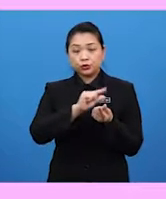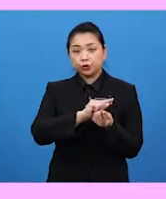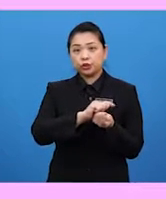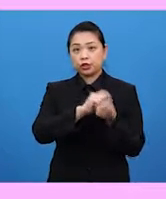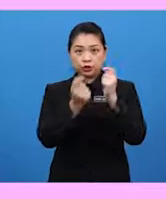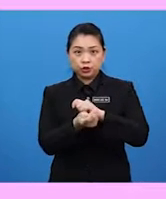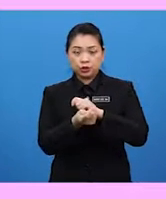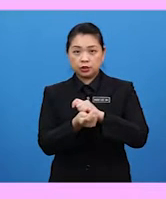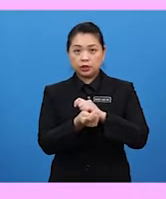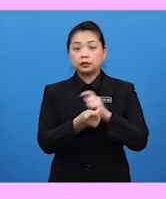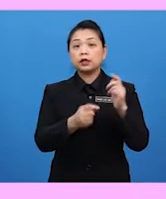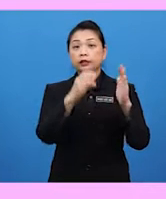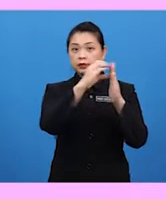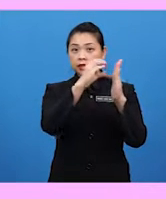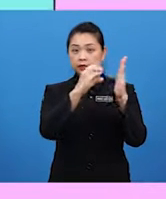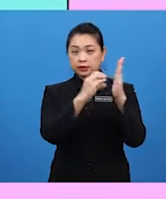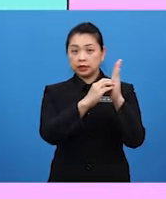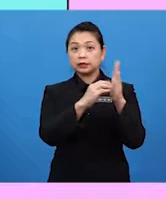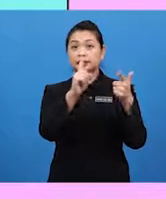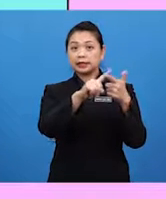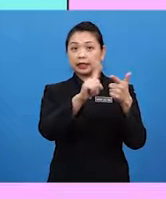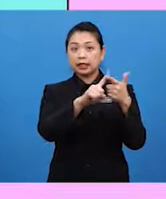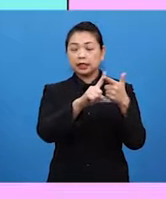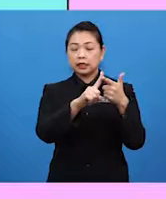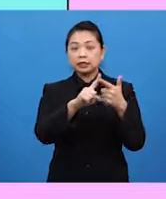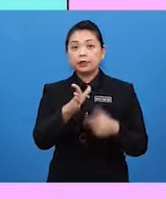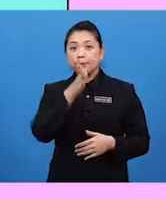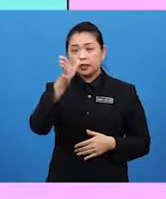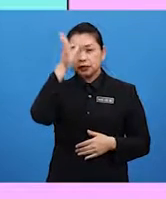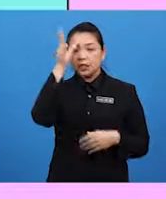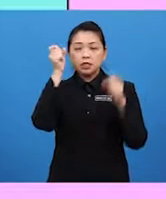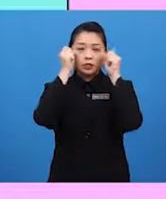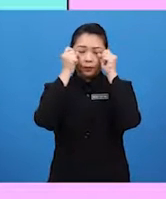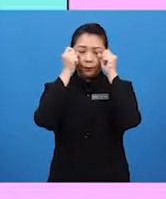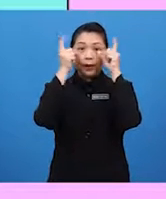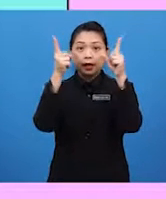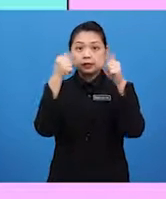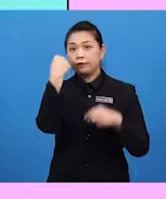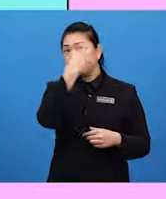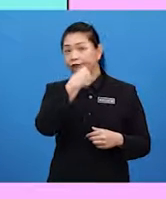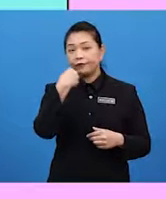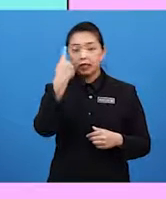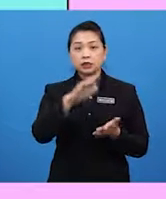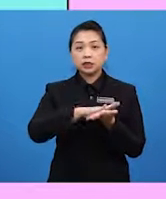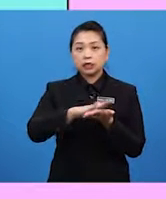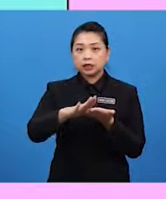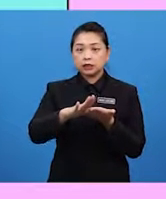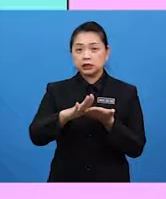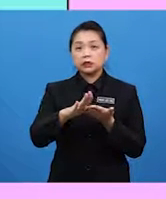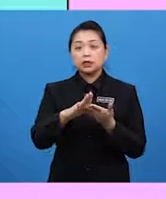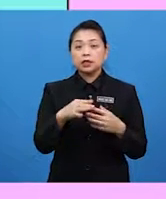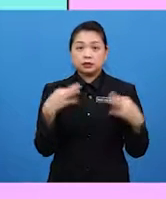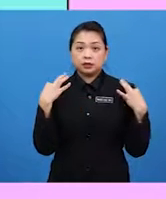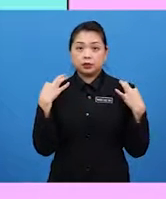second stanza, the parent is surprised to see that the child's face is clean. The child's clothes